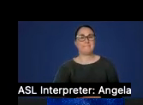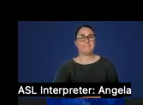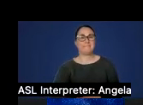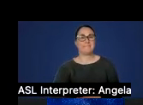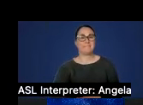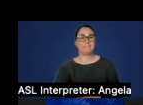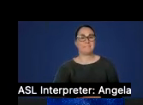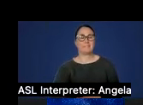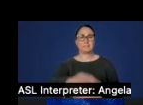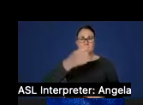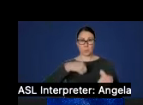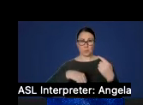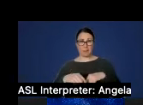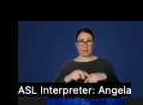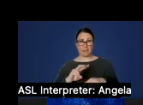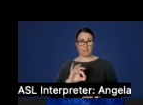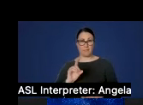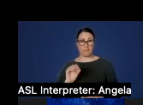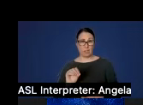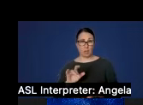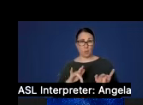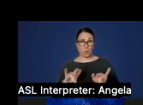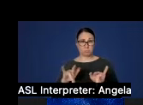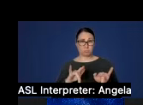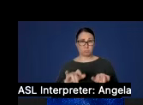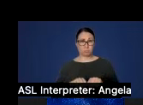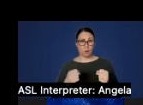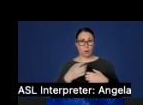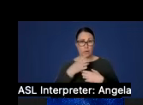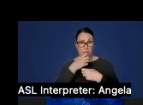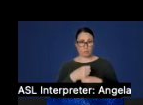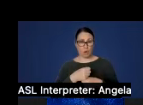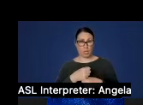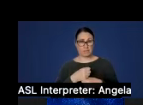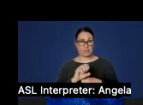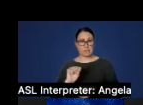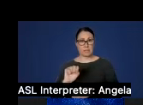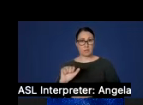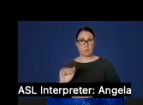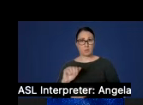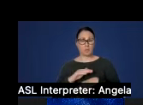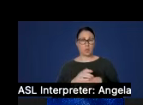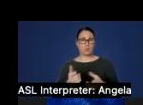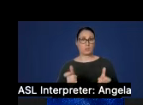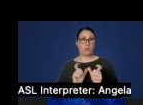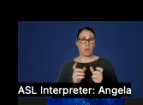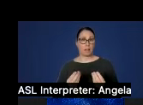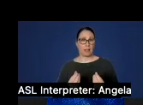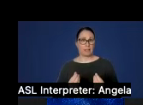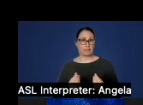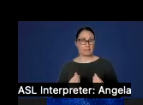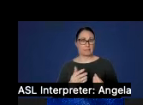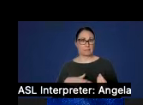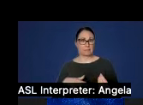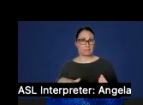Can you go back to that video about a broken trust, sexual assault on tribal lands? Yeah. Okay, so watch this